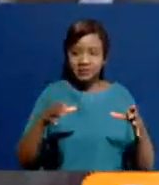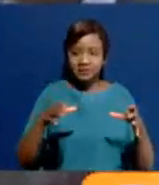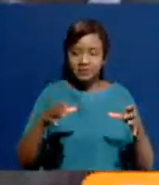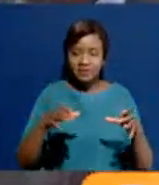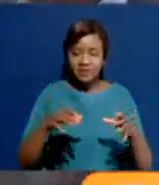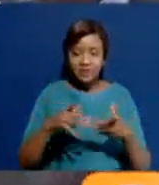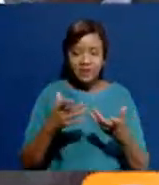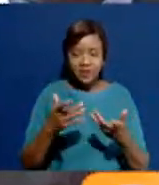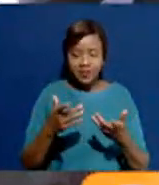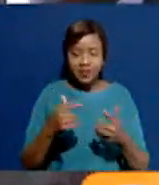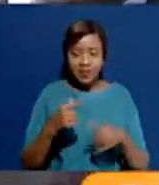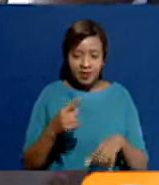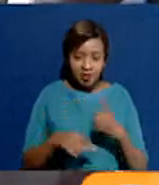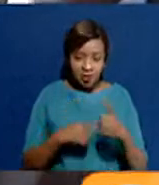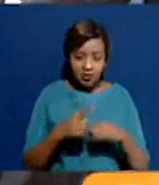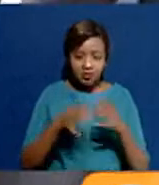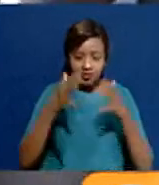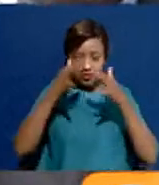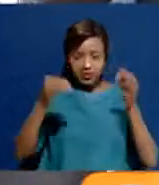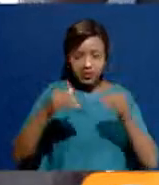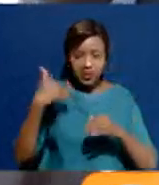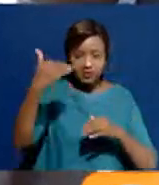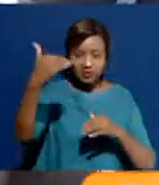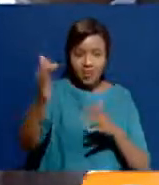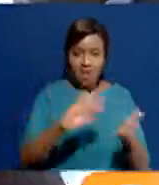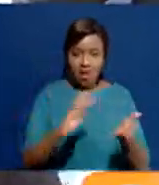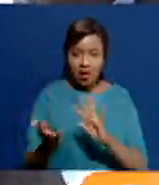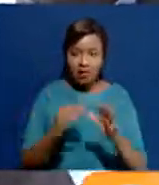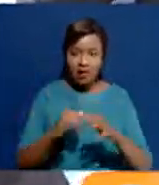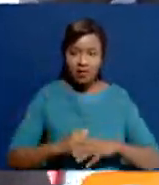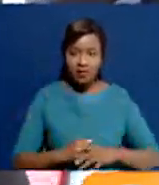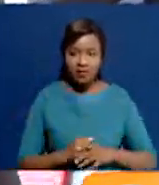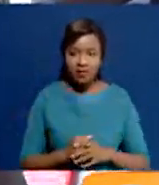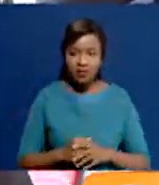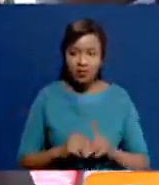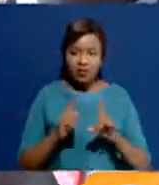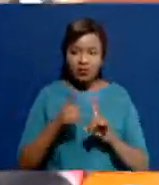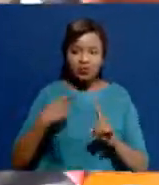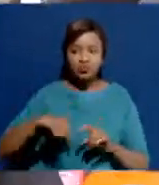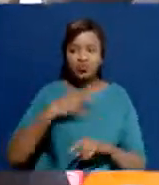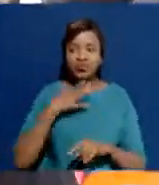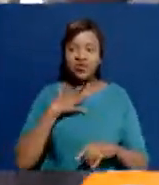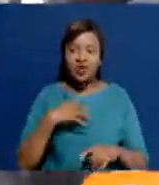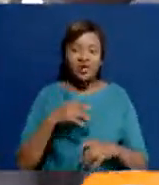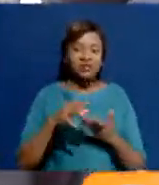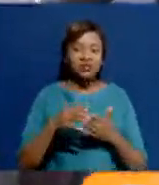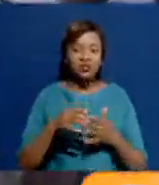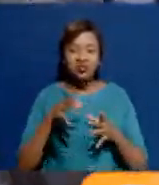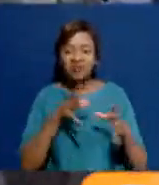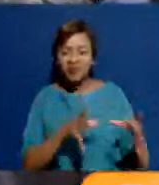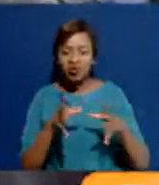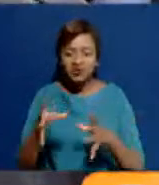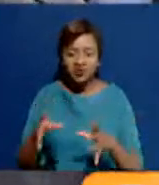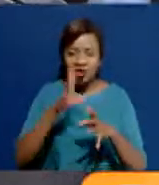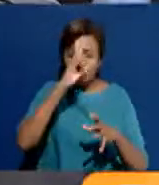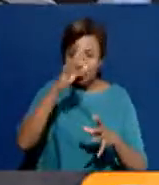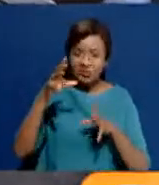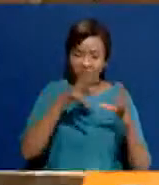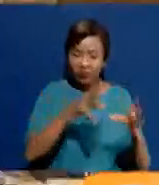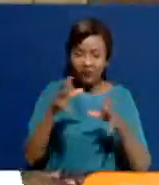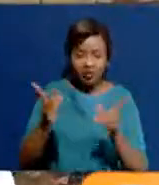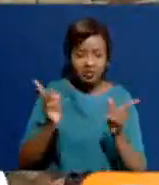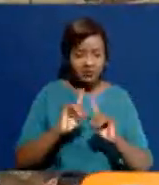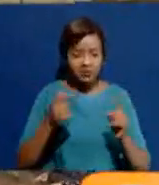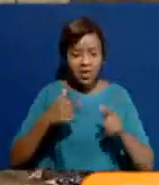party. Yes. And we don't need to be governed or to be ruled or to be pushed by police or to be. We will make our